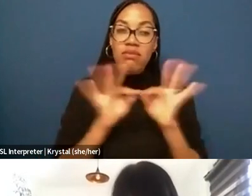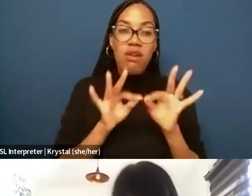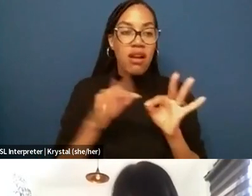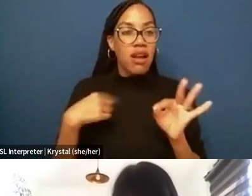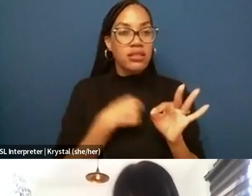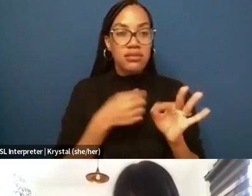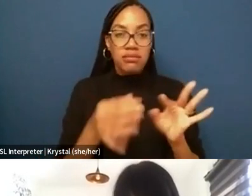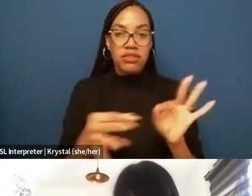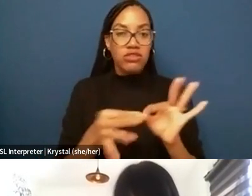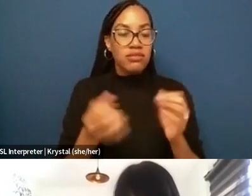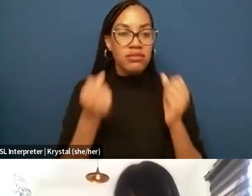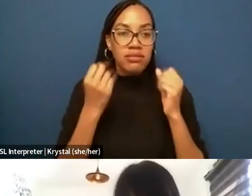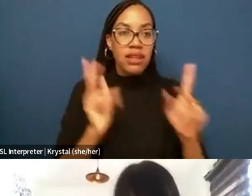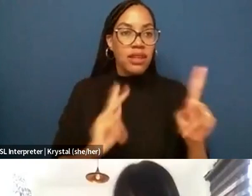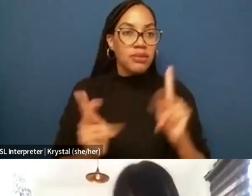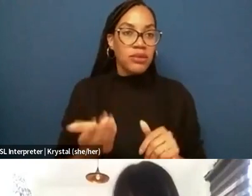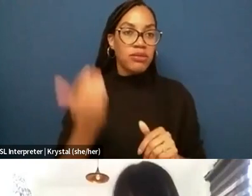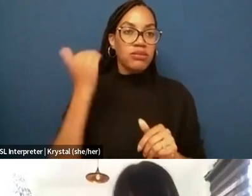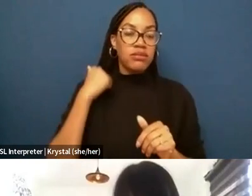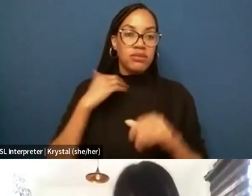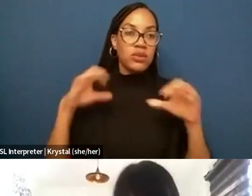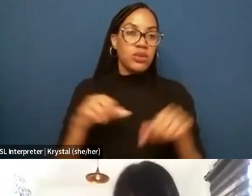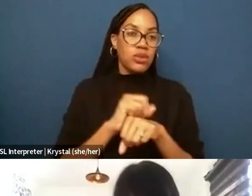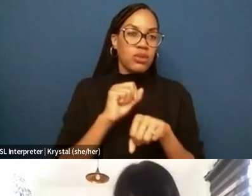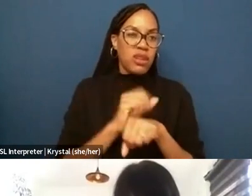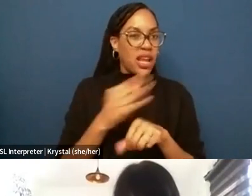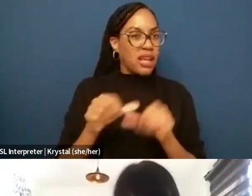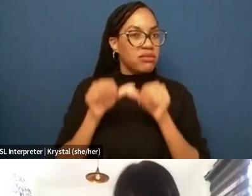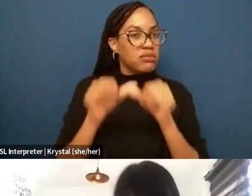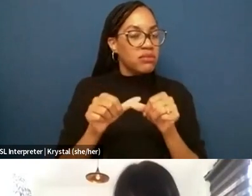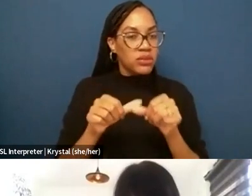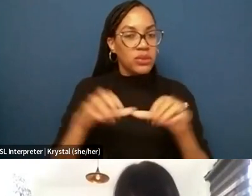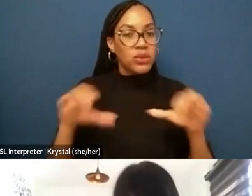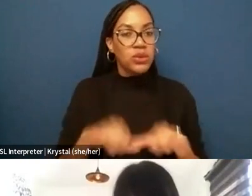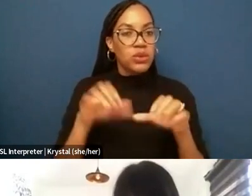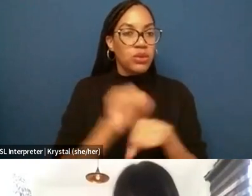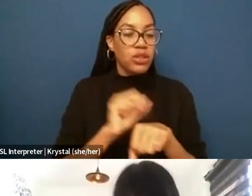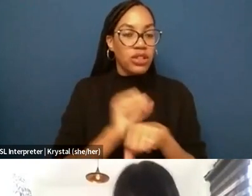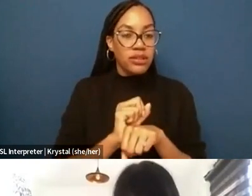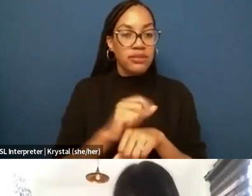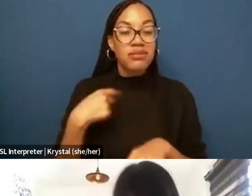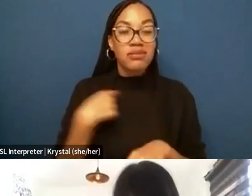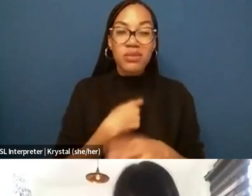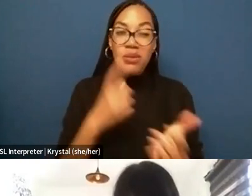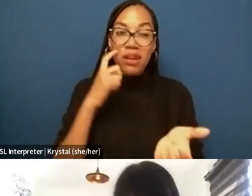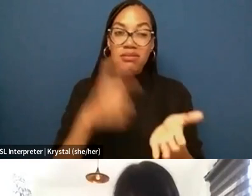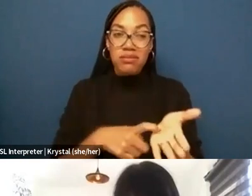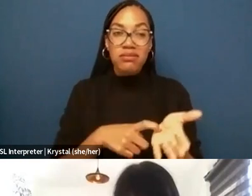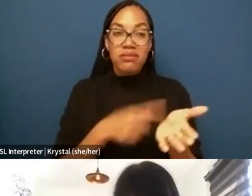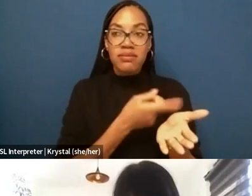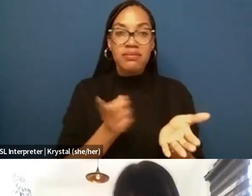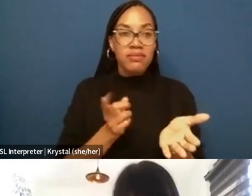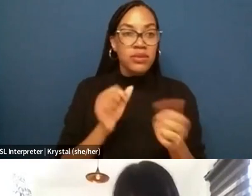work, are doing this work. And we really want to validate and uplift that. This is a microcosm of a much broader